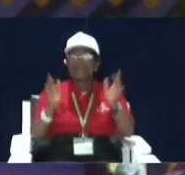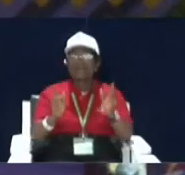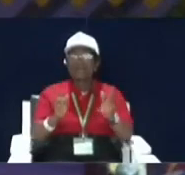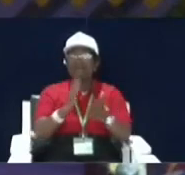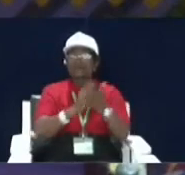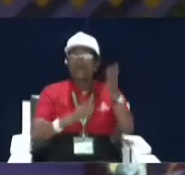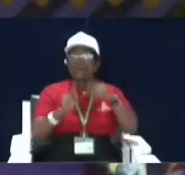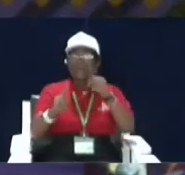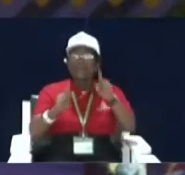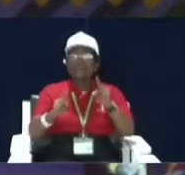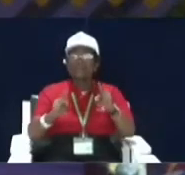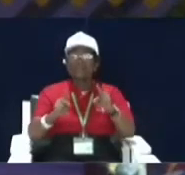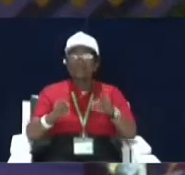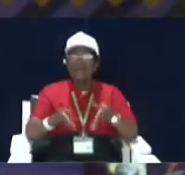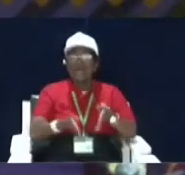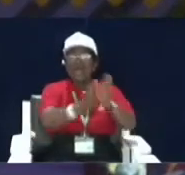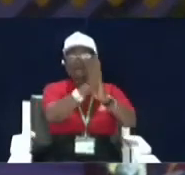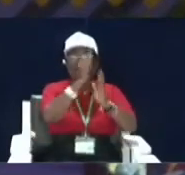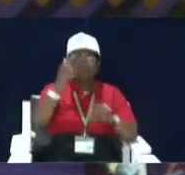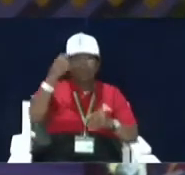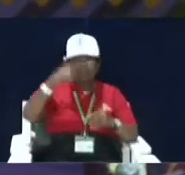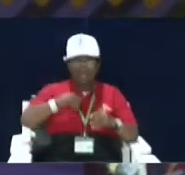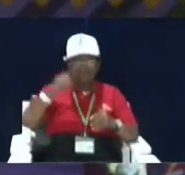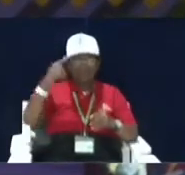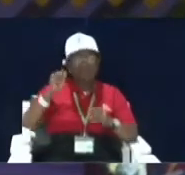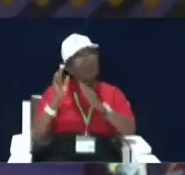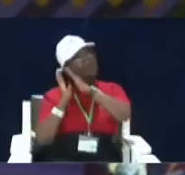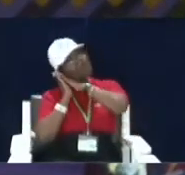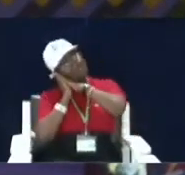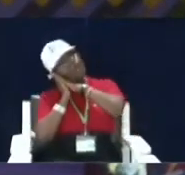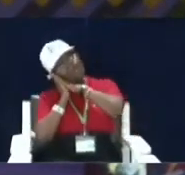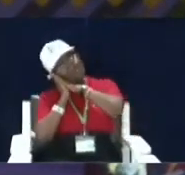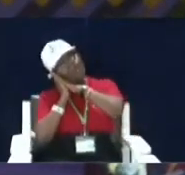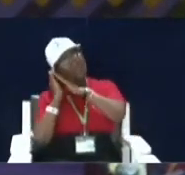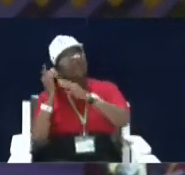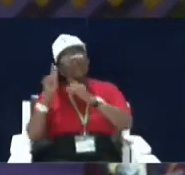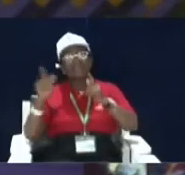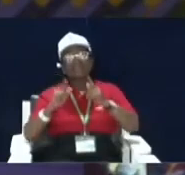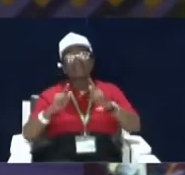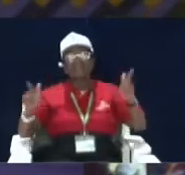largest one, which can accommodate 200 people,